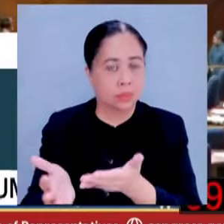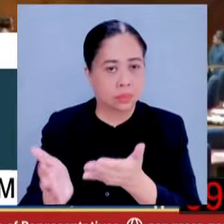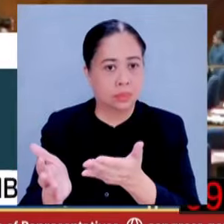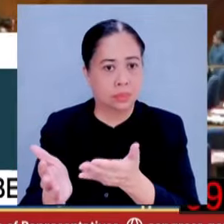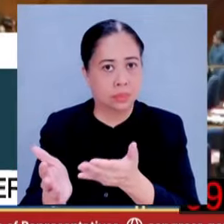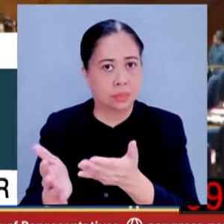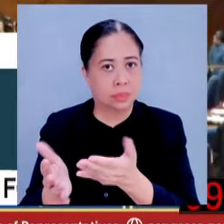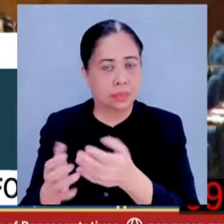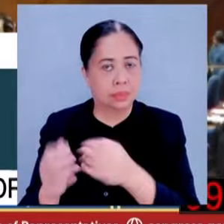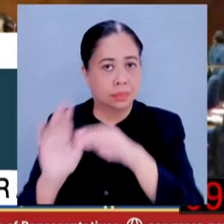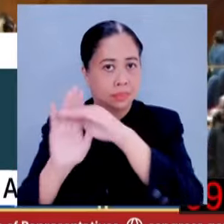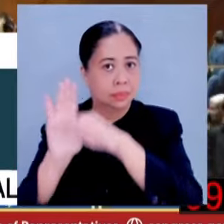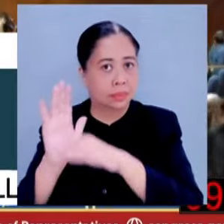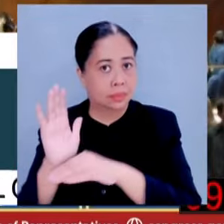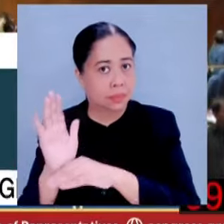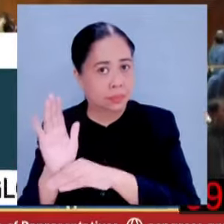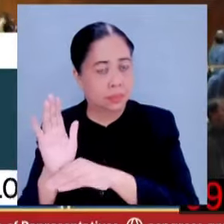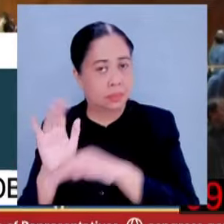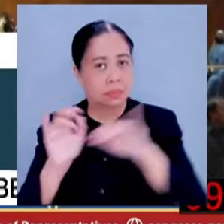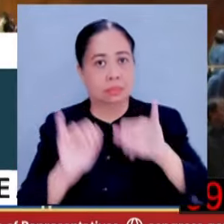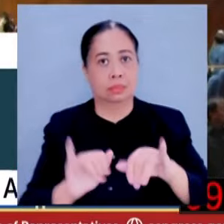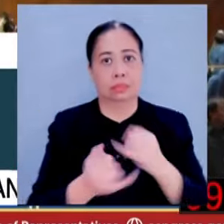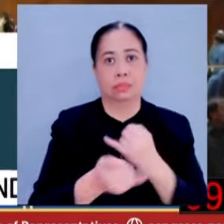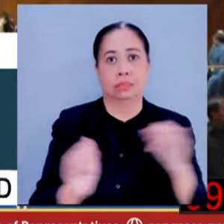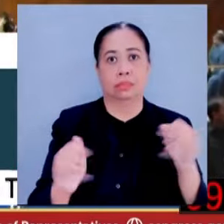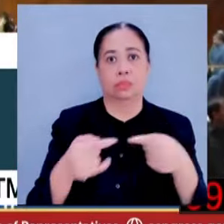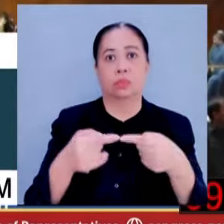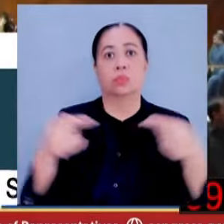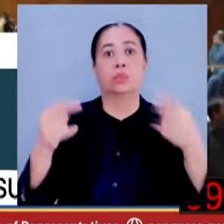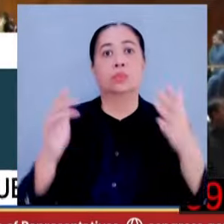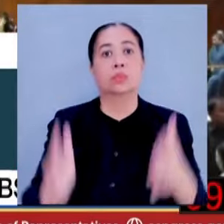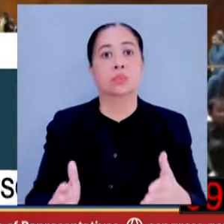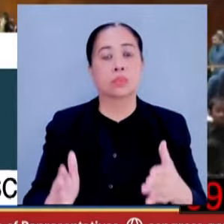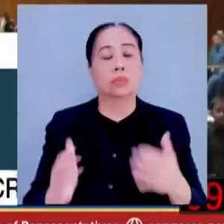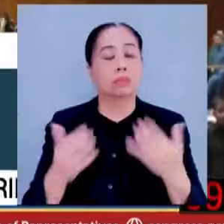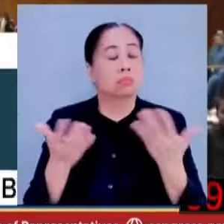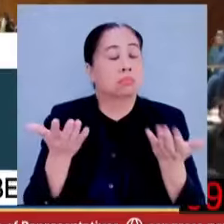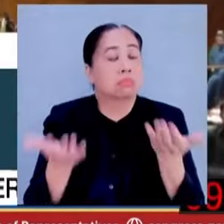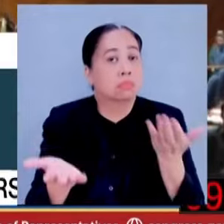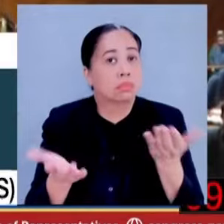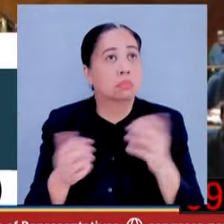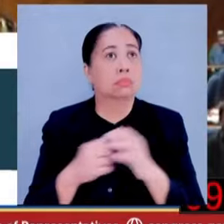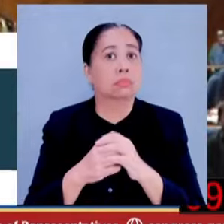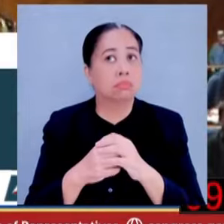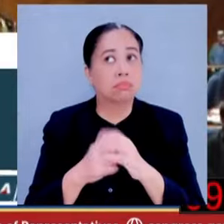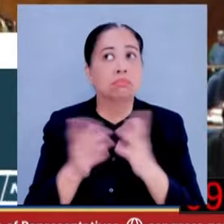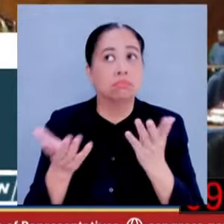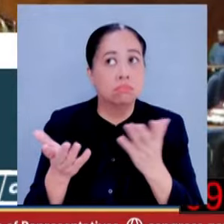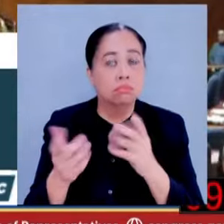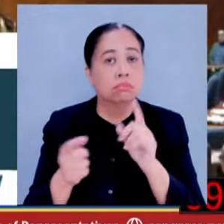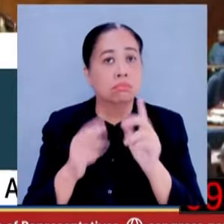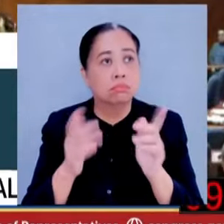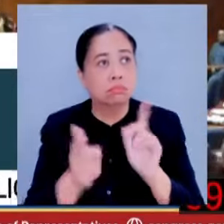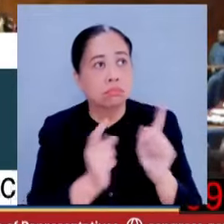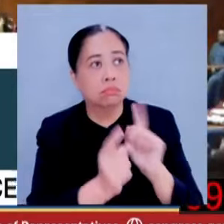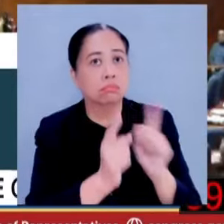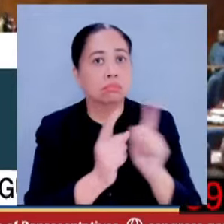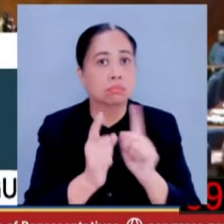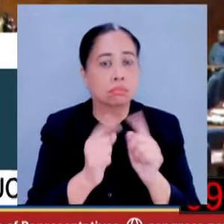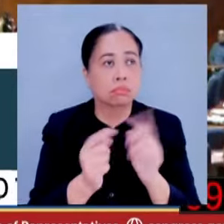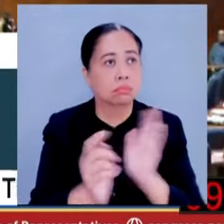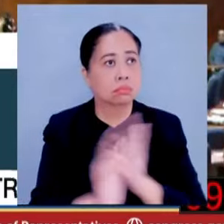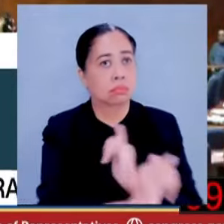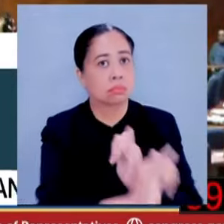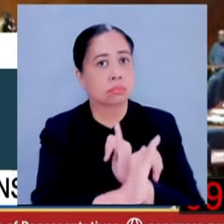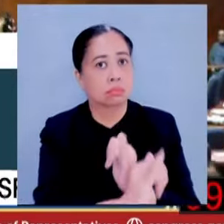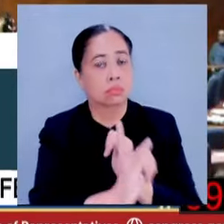ticket, and we remain to be an opposition. We may be coalescing with other kindred groups